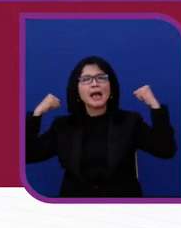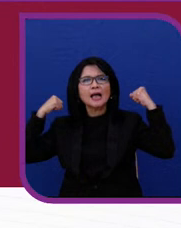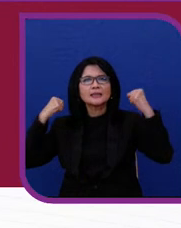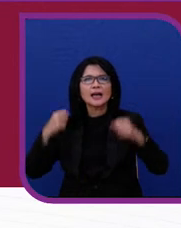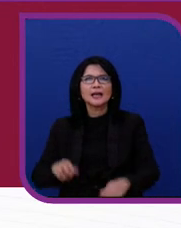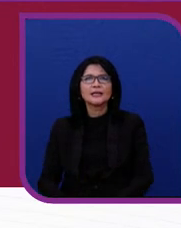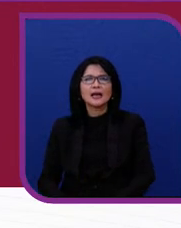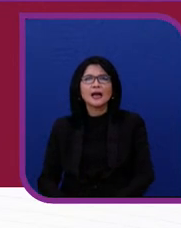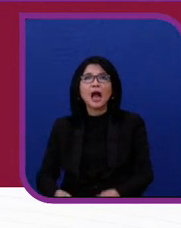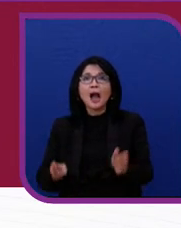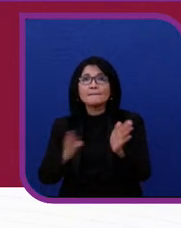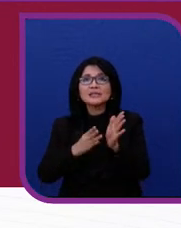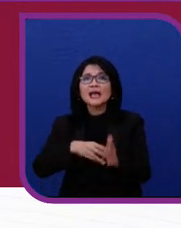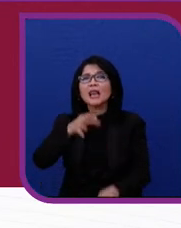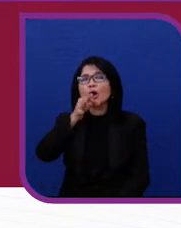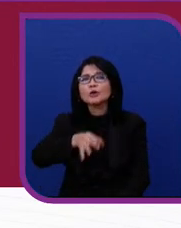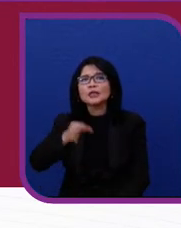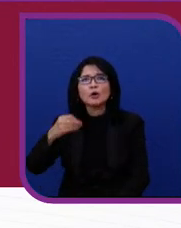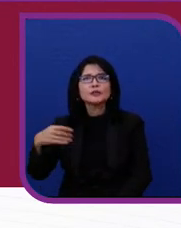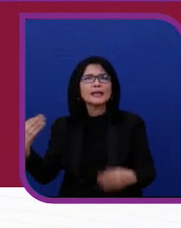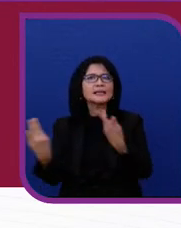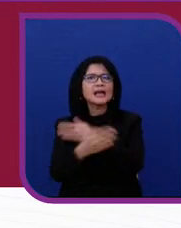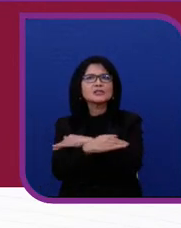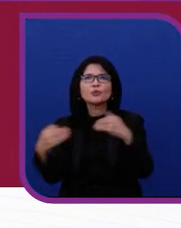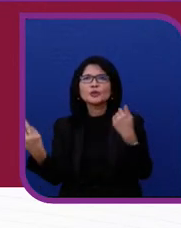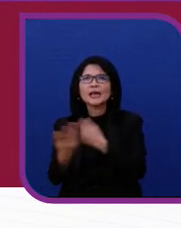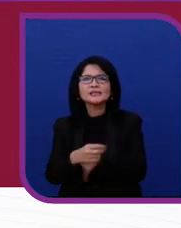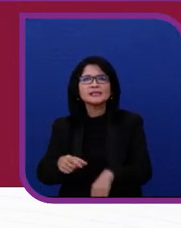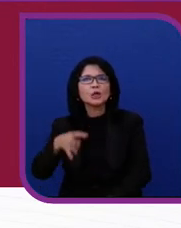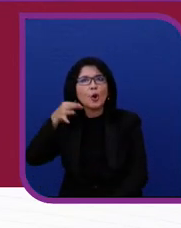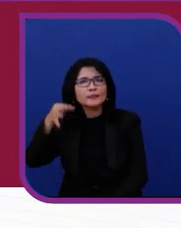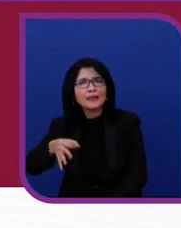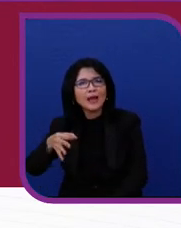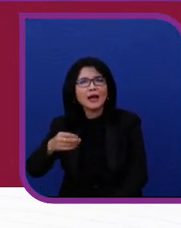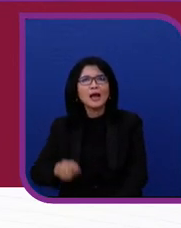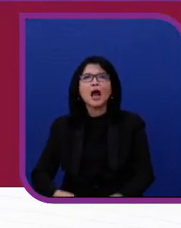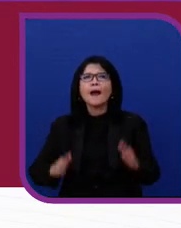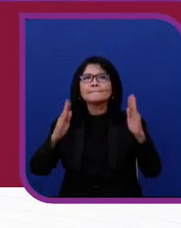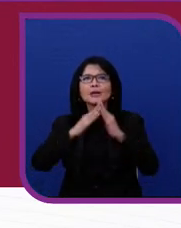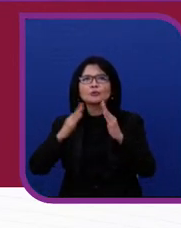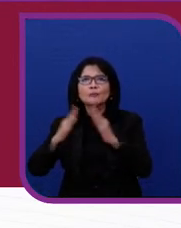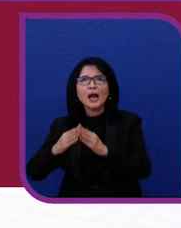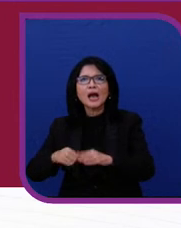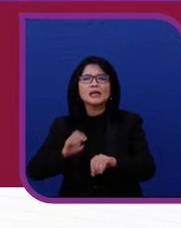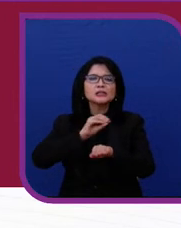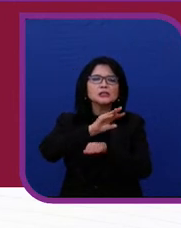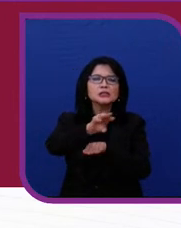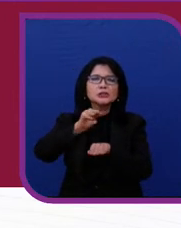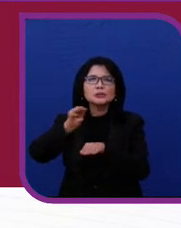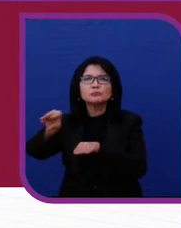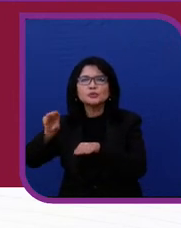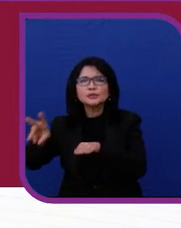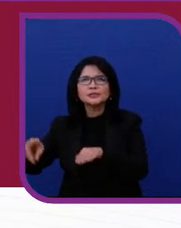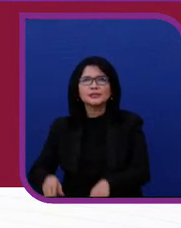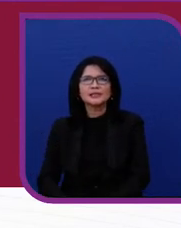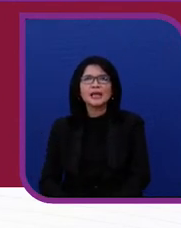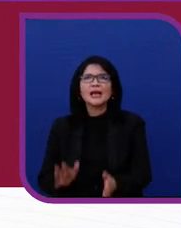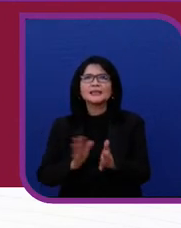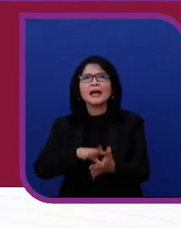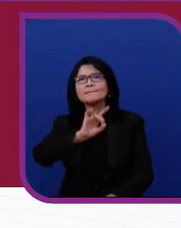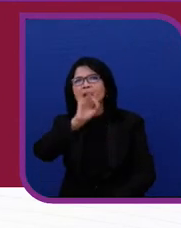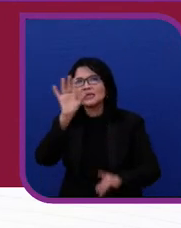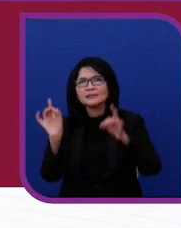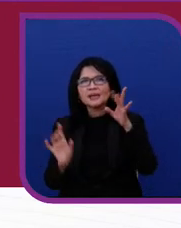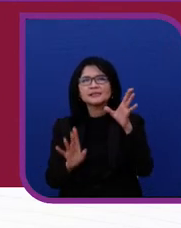Urban transport management housing questions and other government pretty so olinol